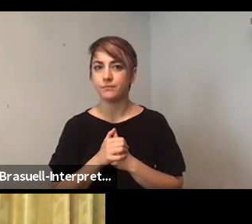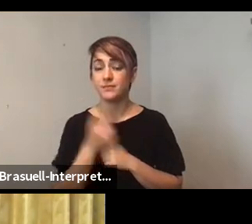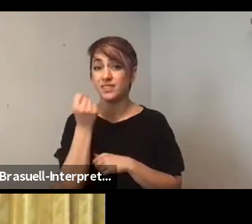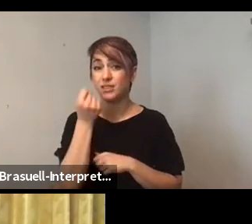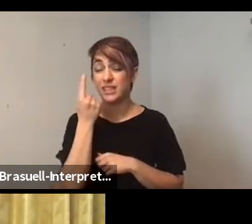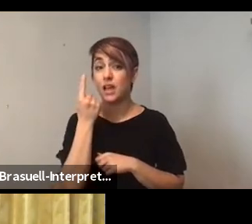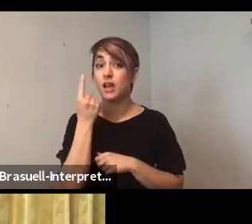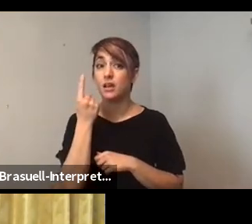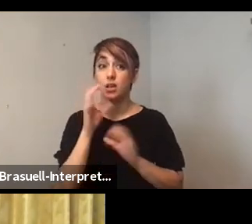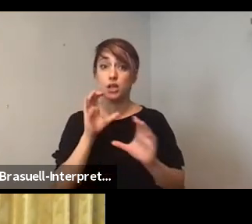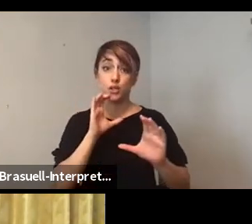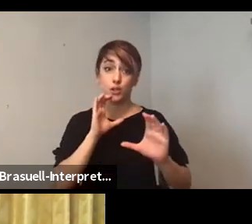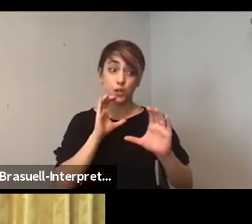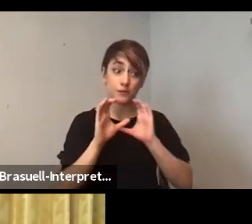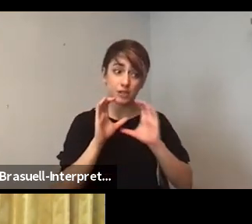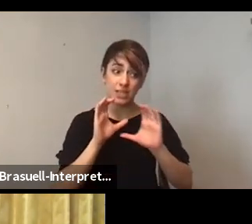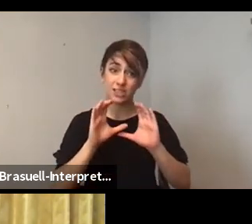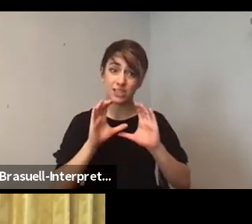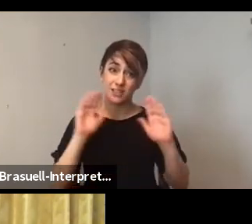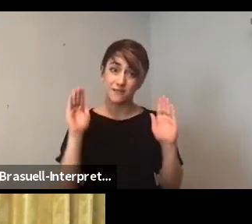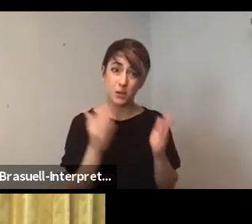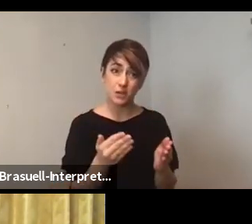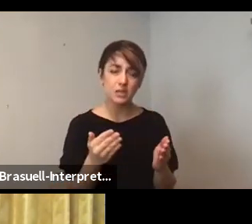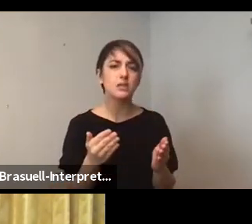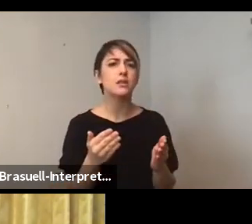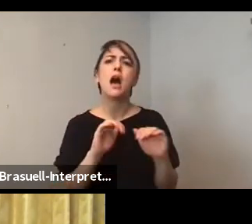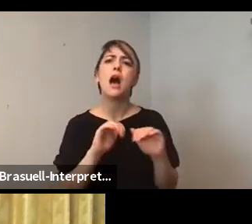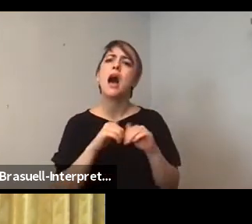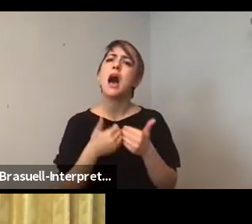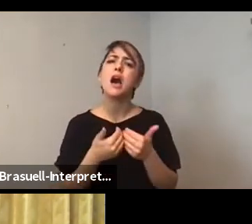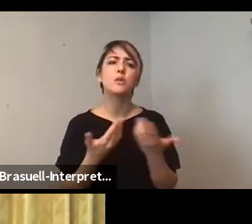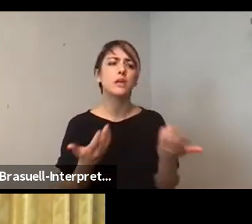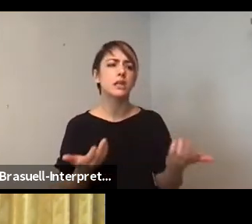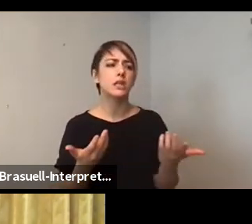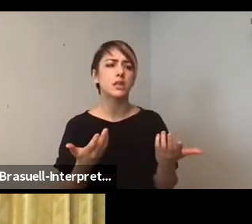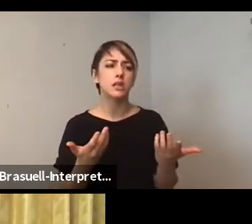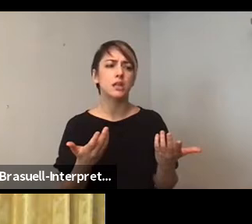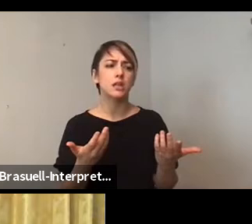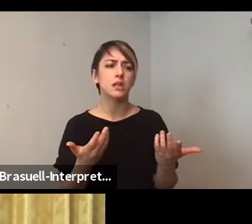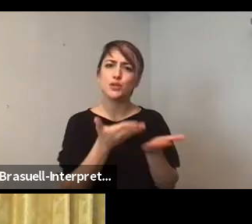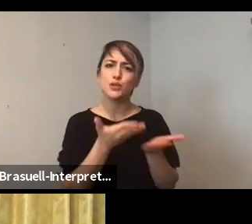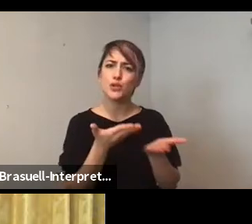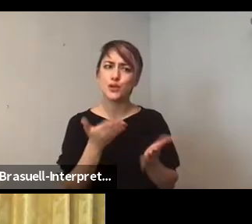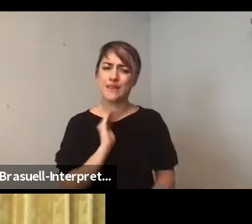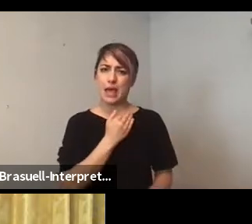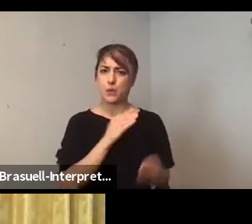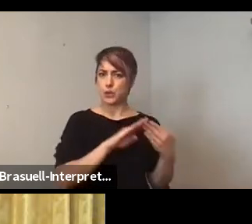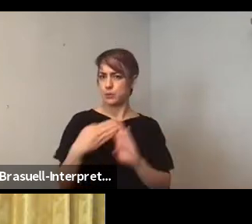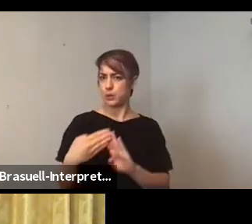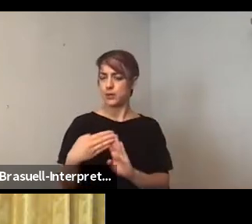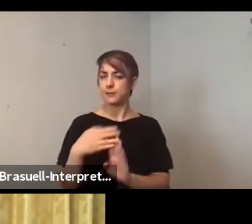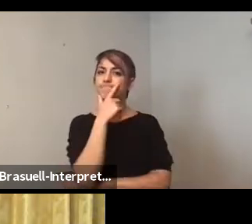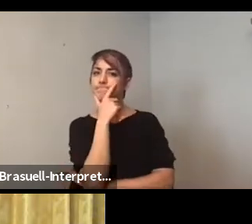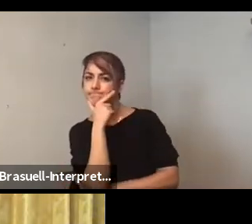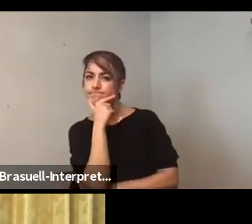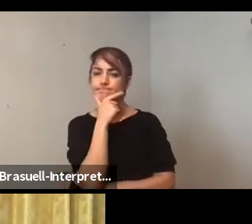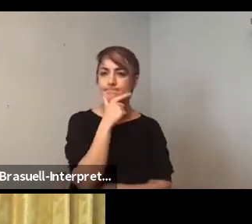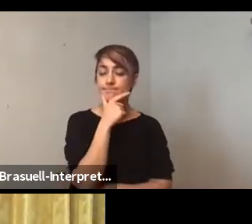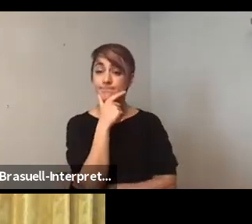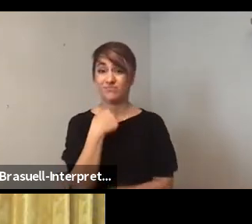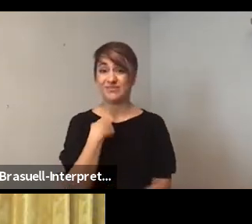how to serve our immediate communities. And I think it's a good starting place to answer your